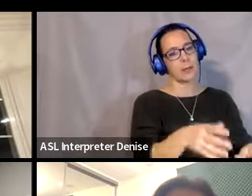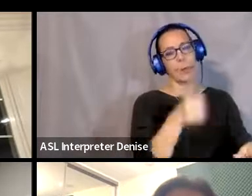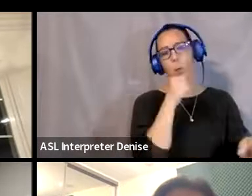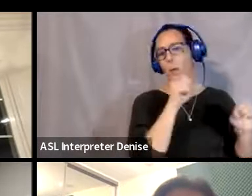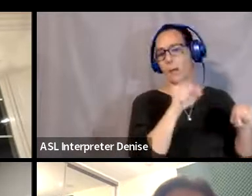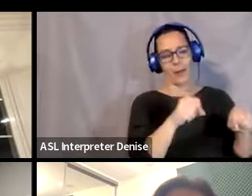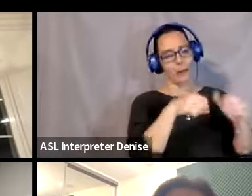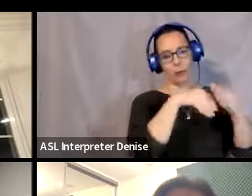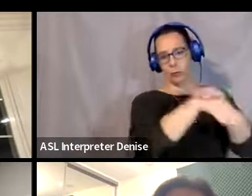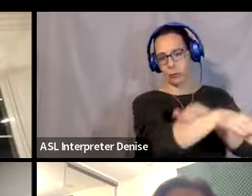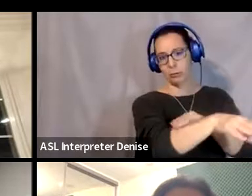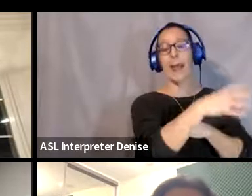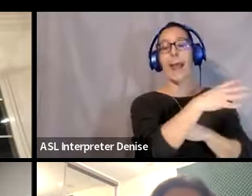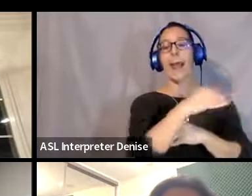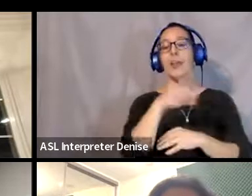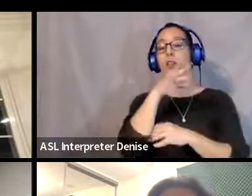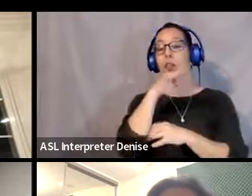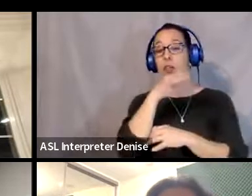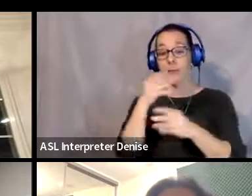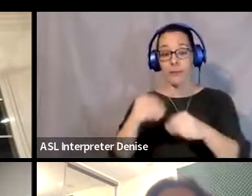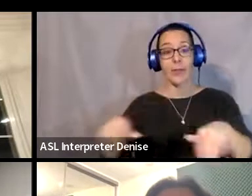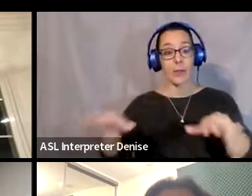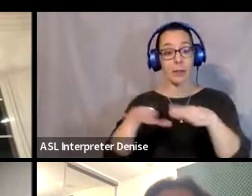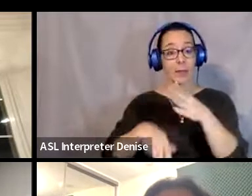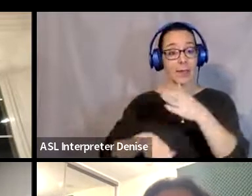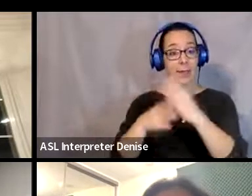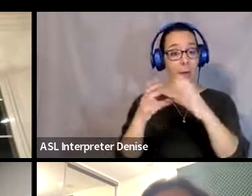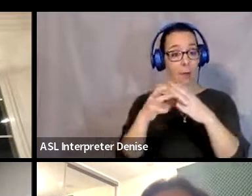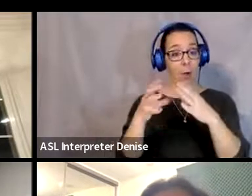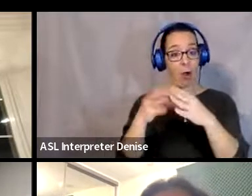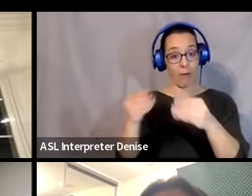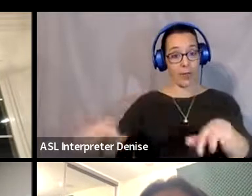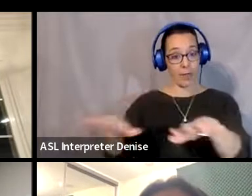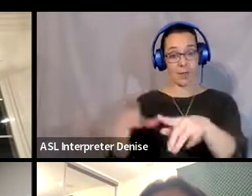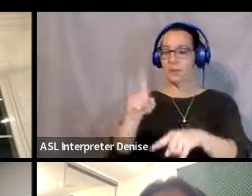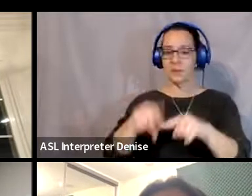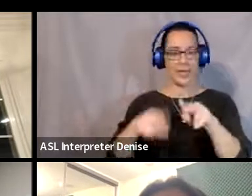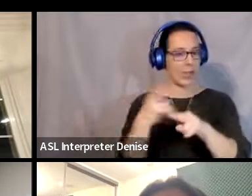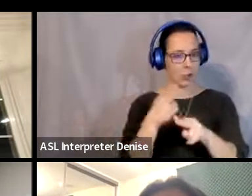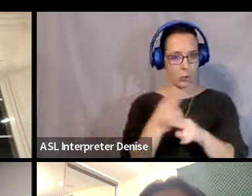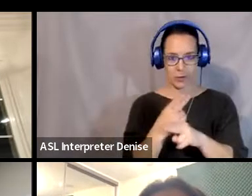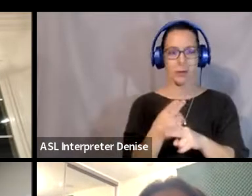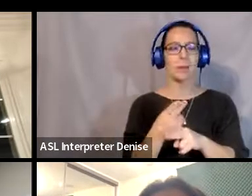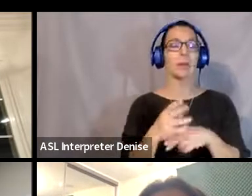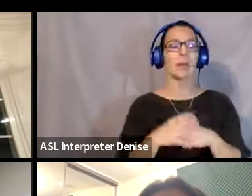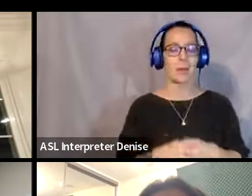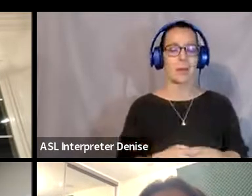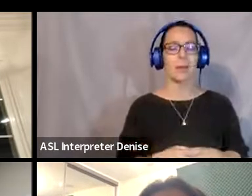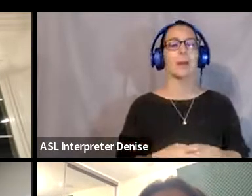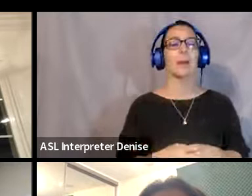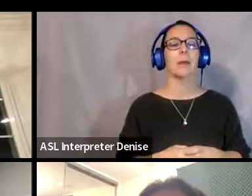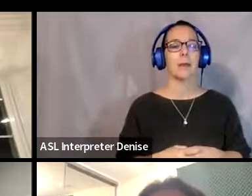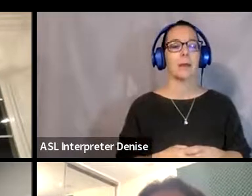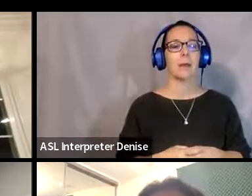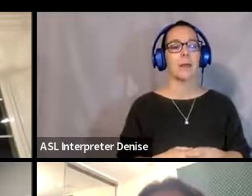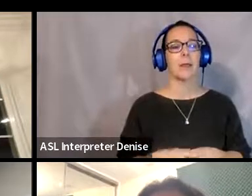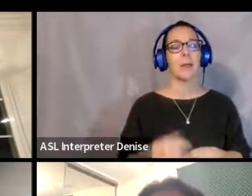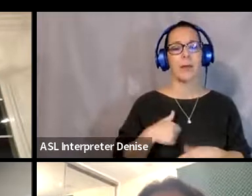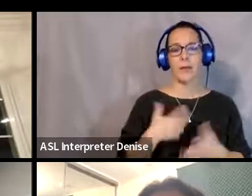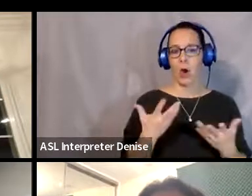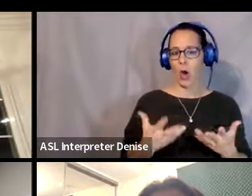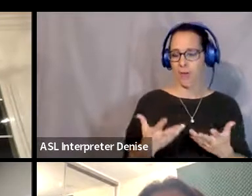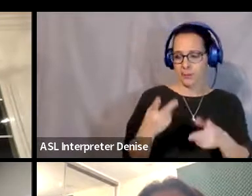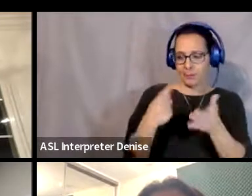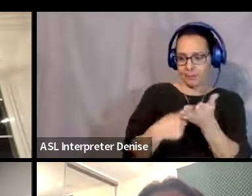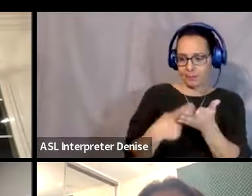where the dirt field is now, where the kickball field is. we have already made plans with our PE people and our recess, how